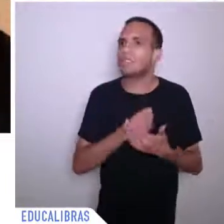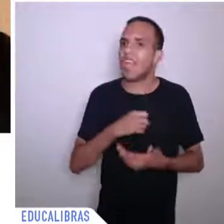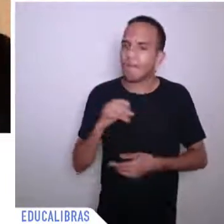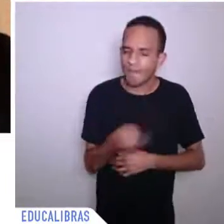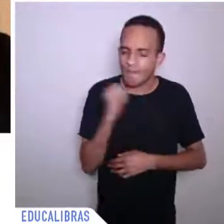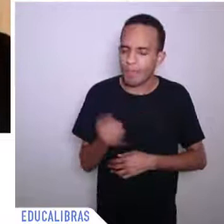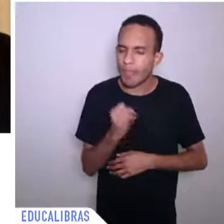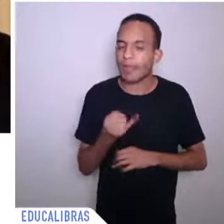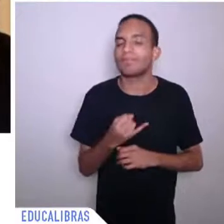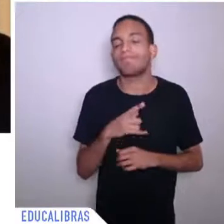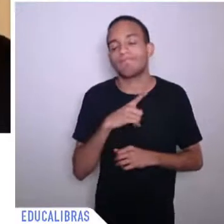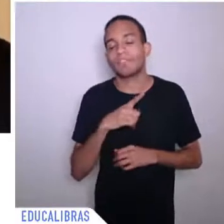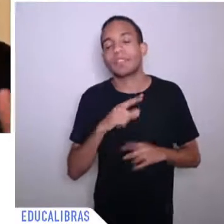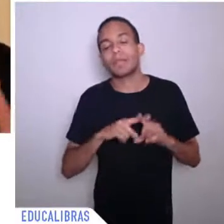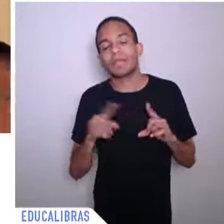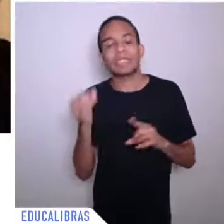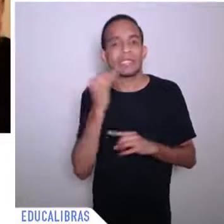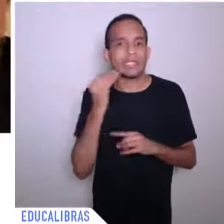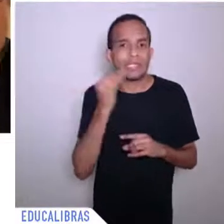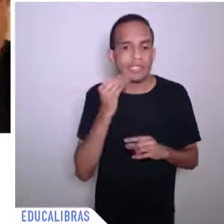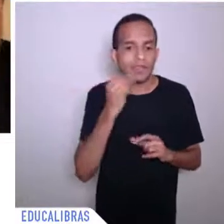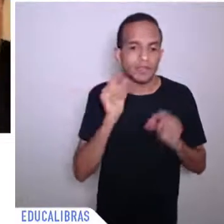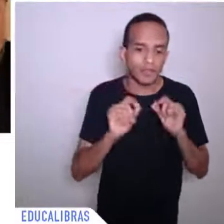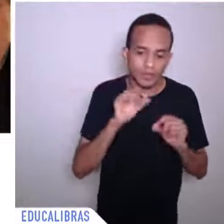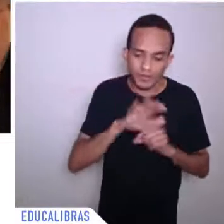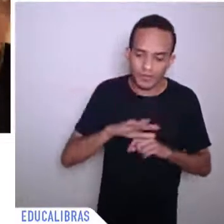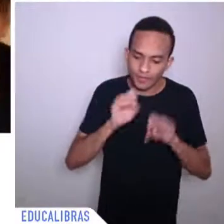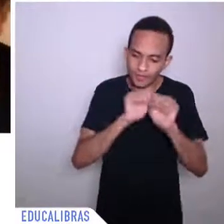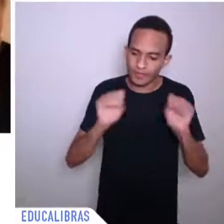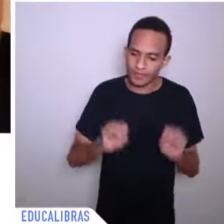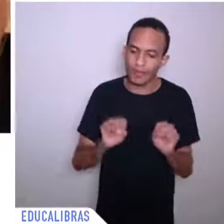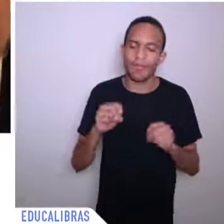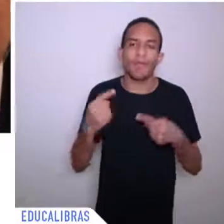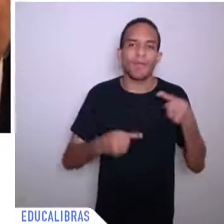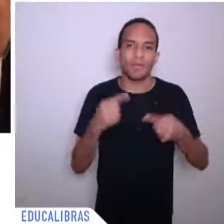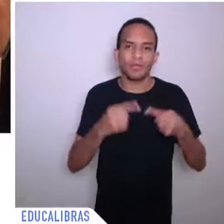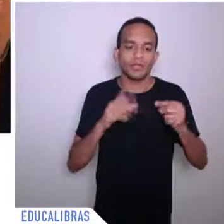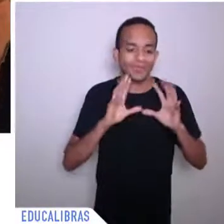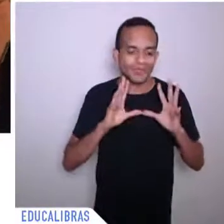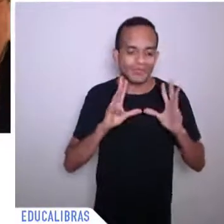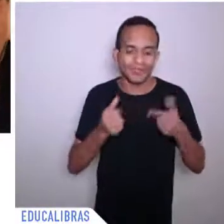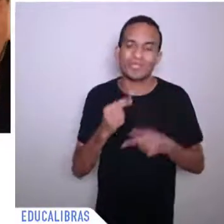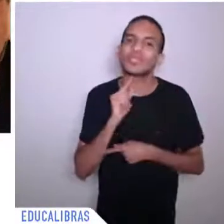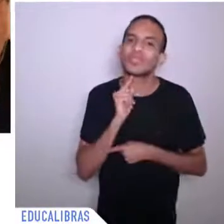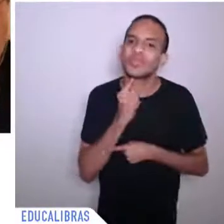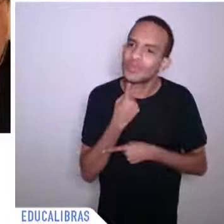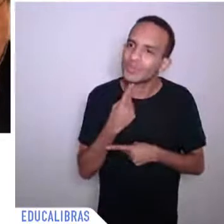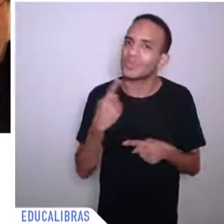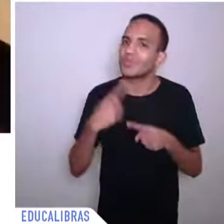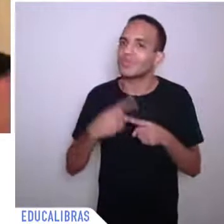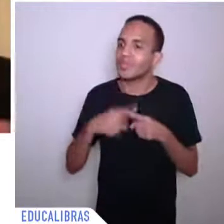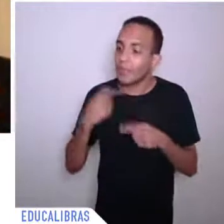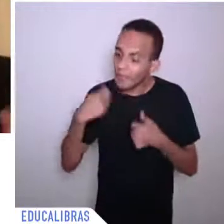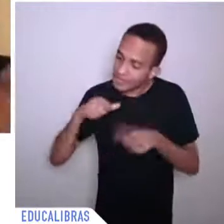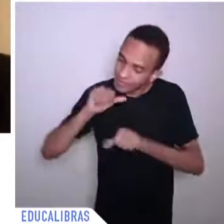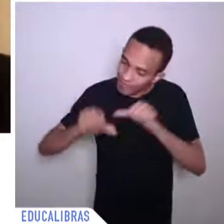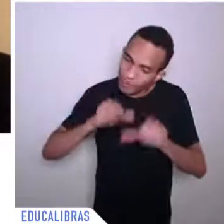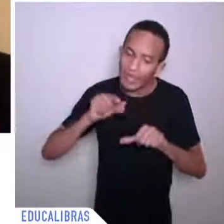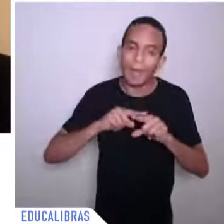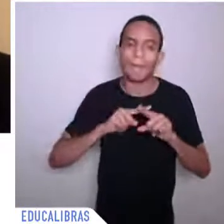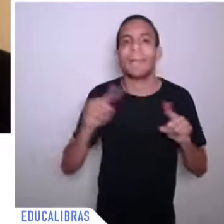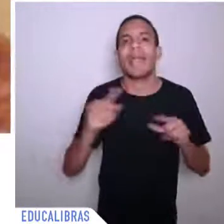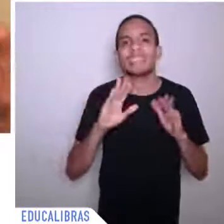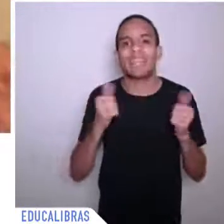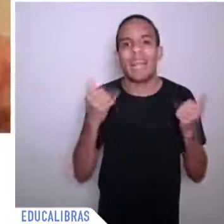we saw a fight against corruption, but we also saw some abuse in the sense further on.